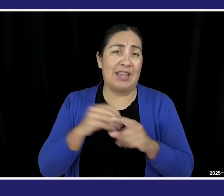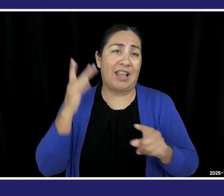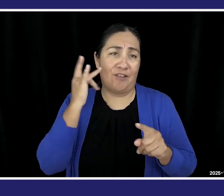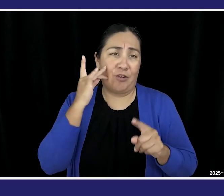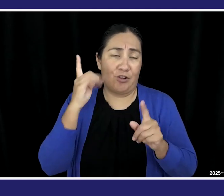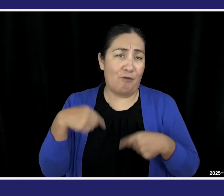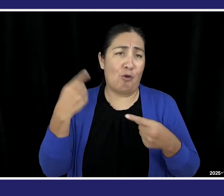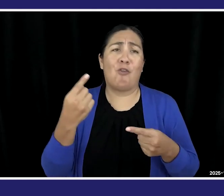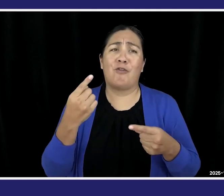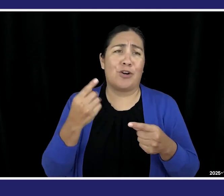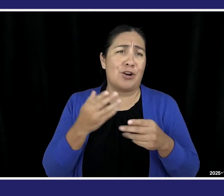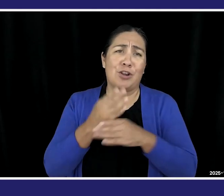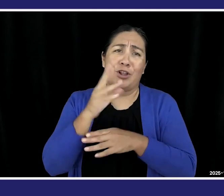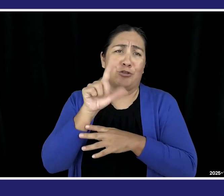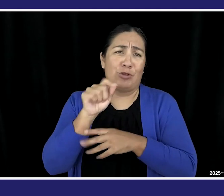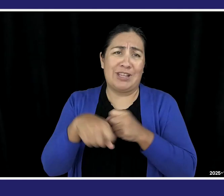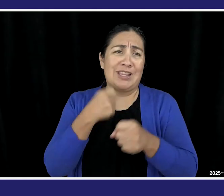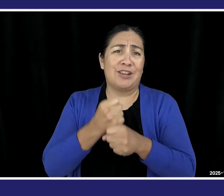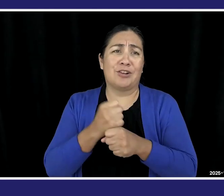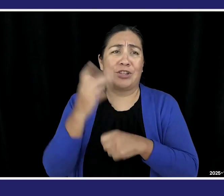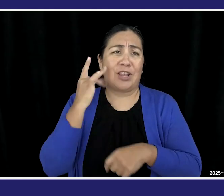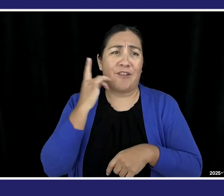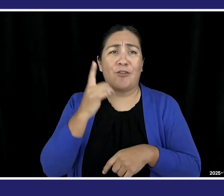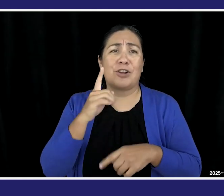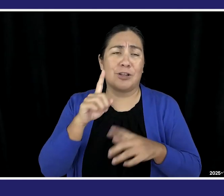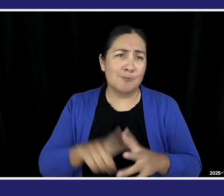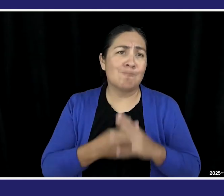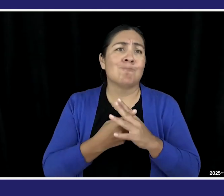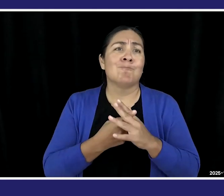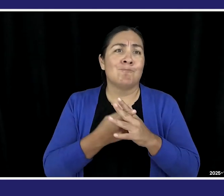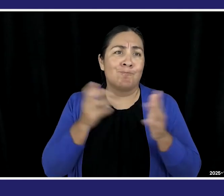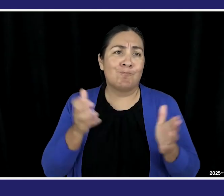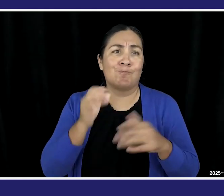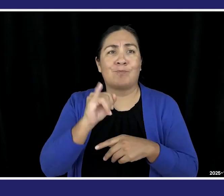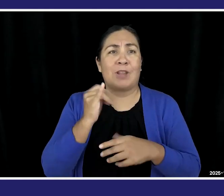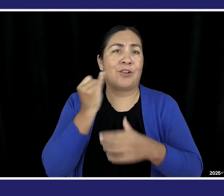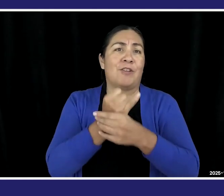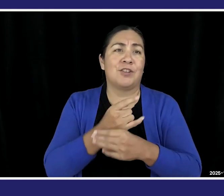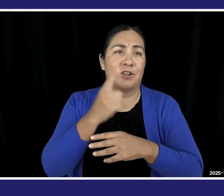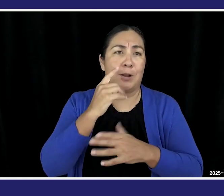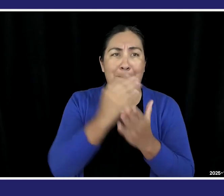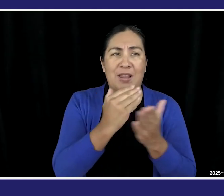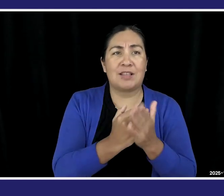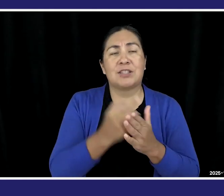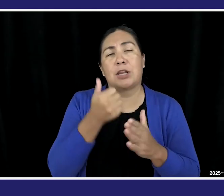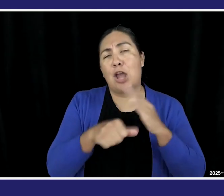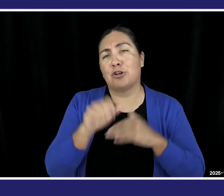many of the interventions that will be listed under the CDAPs for infant and early childhood mental health and prevention. And First